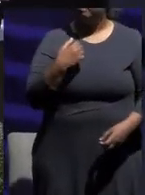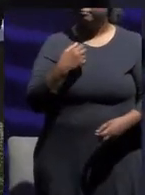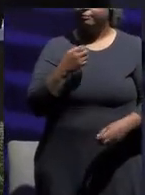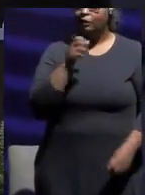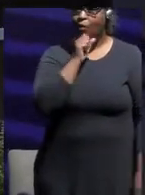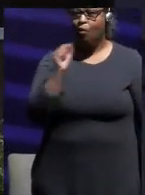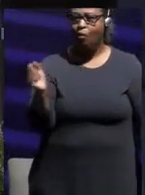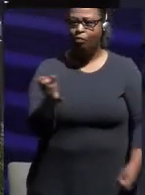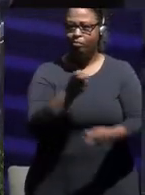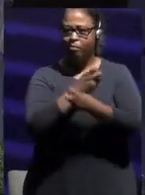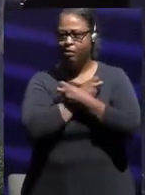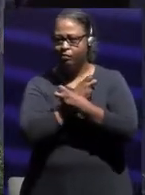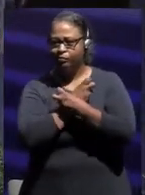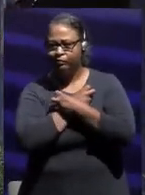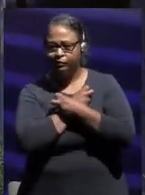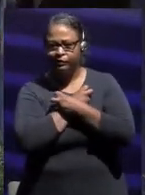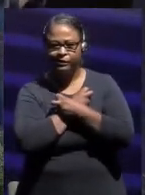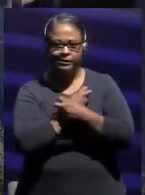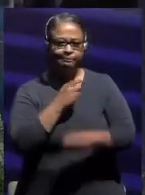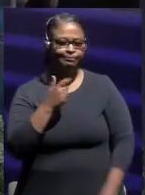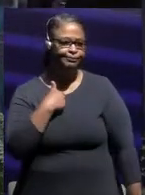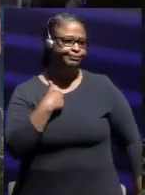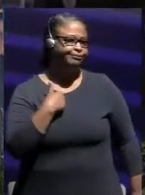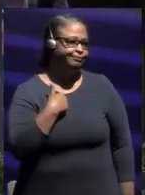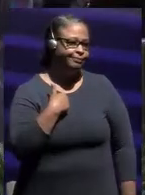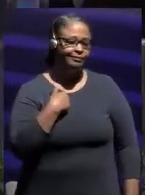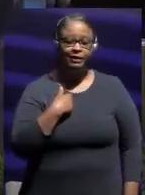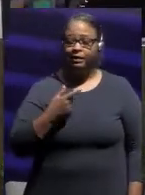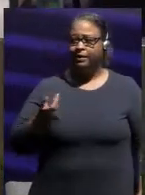This whole bag of bones, yes.